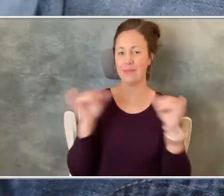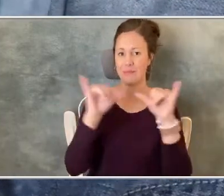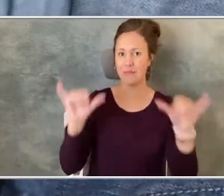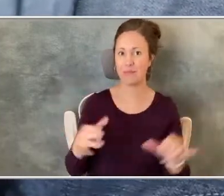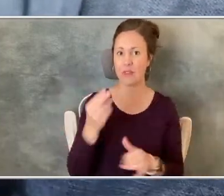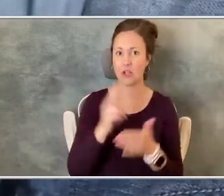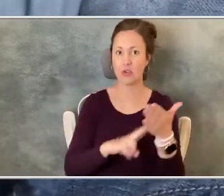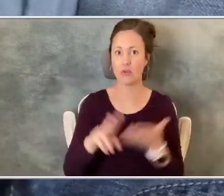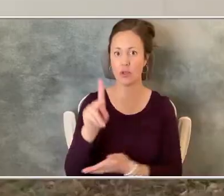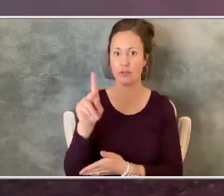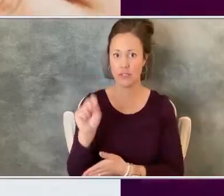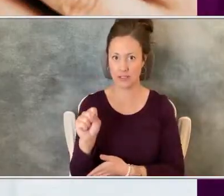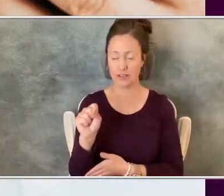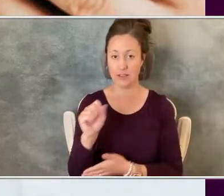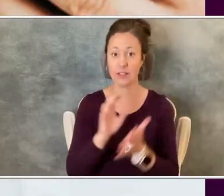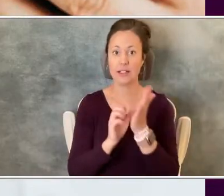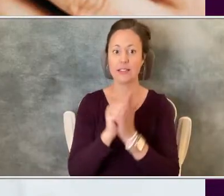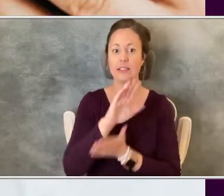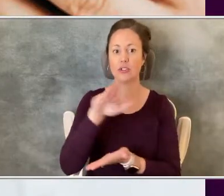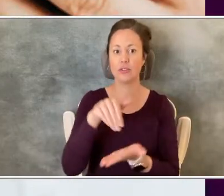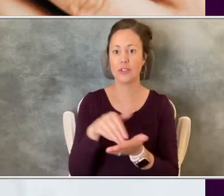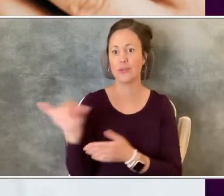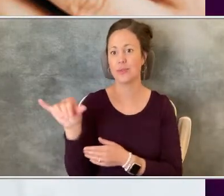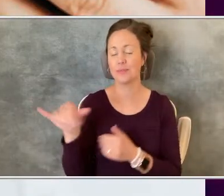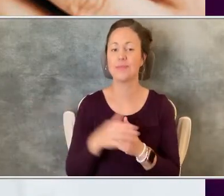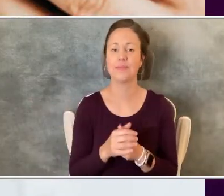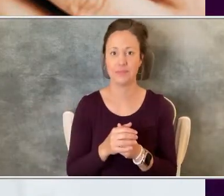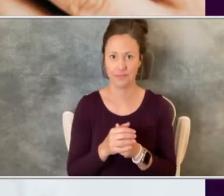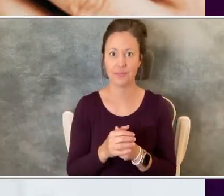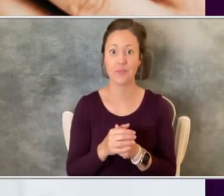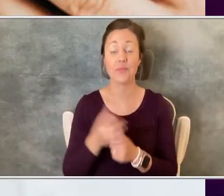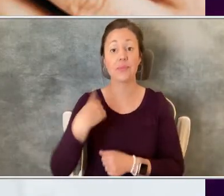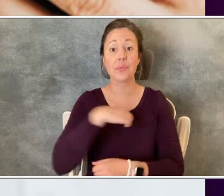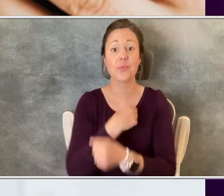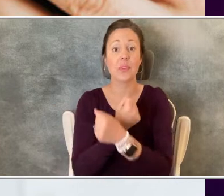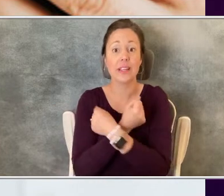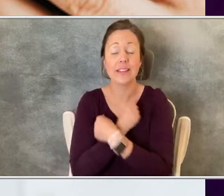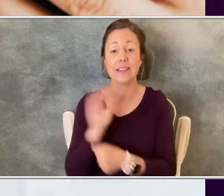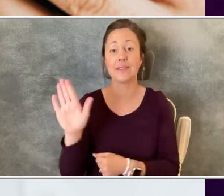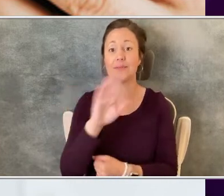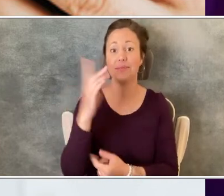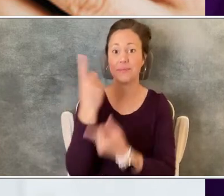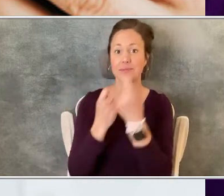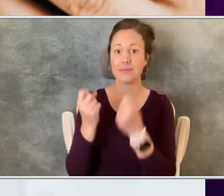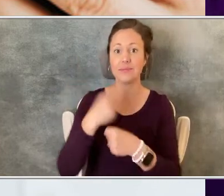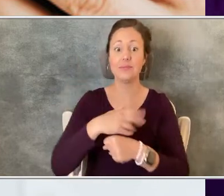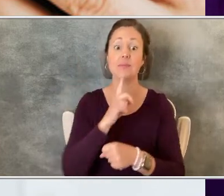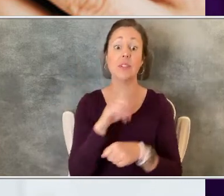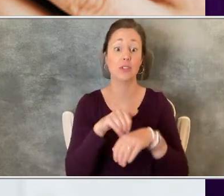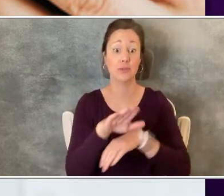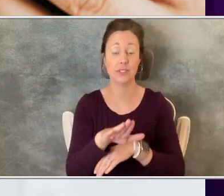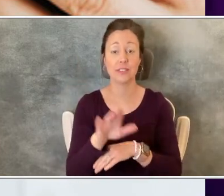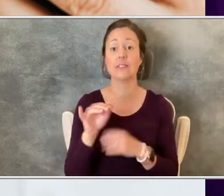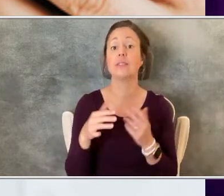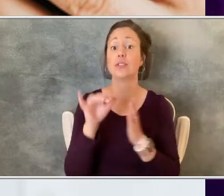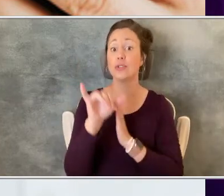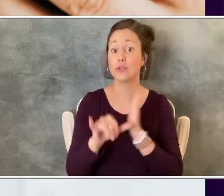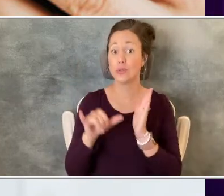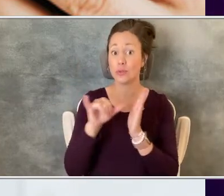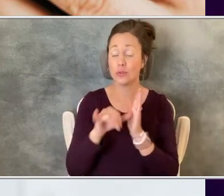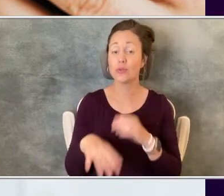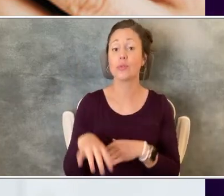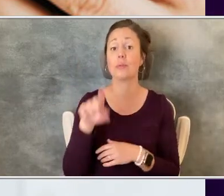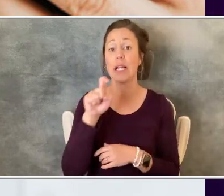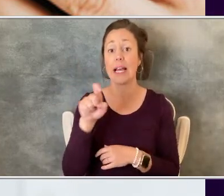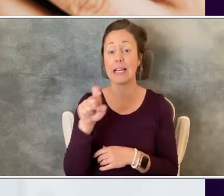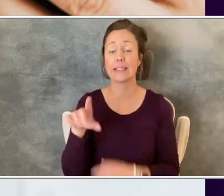of Kansas Cancer Center as well. We love your questions. Make sure to send them in to us on the YouTube, the X platform,